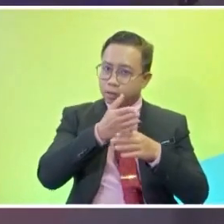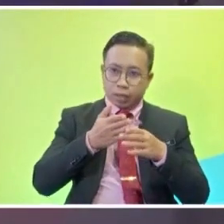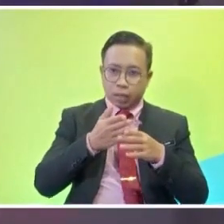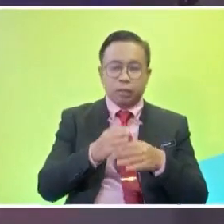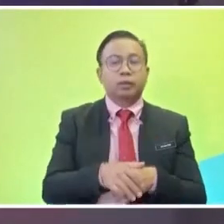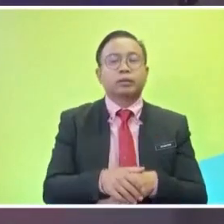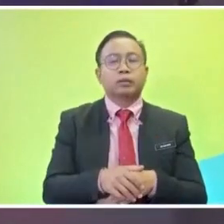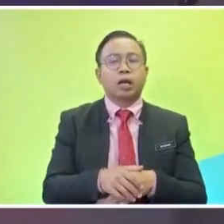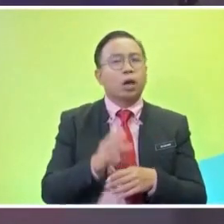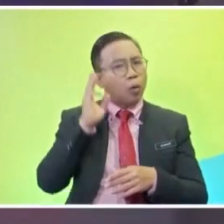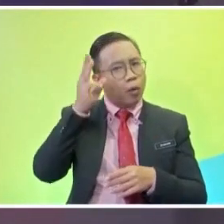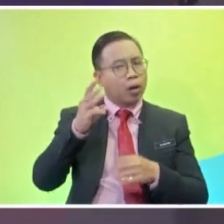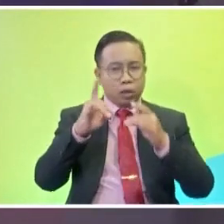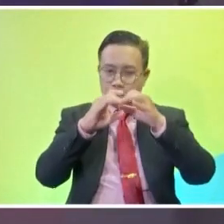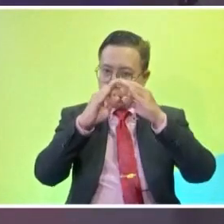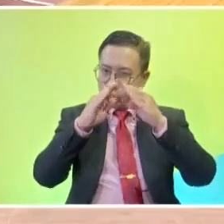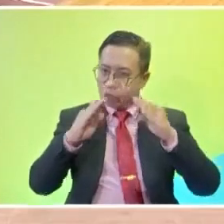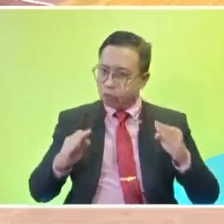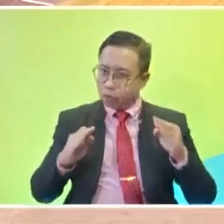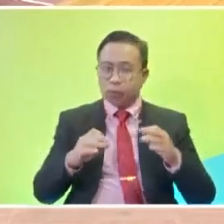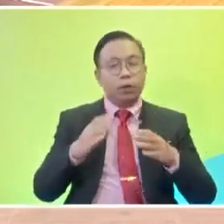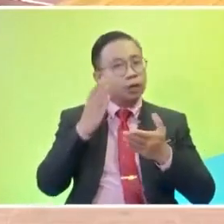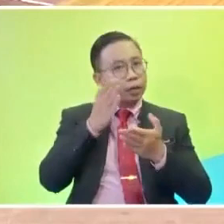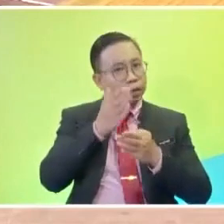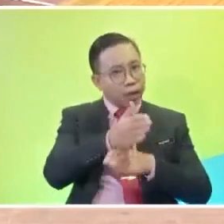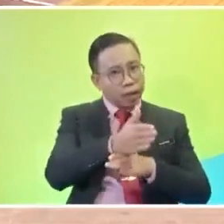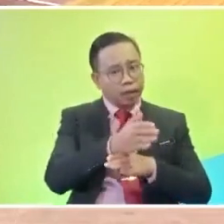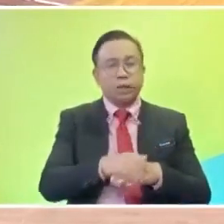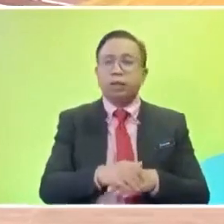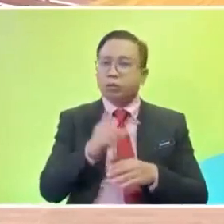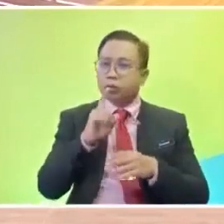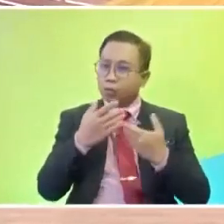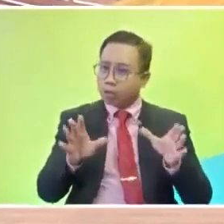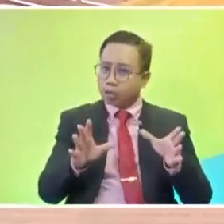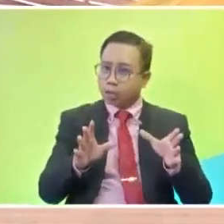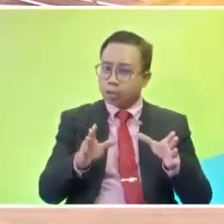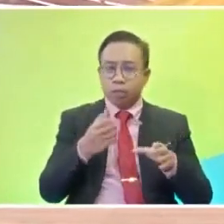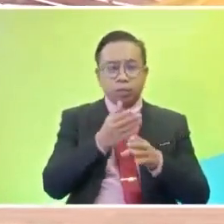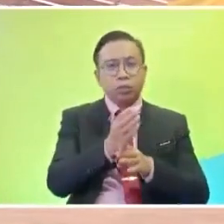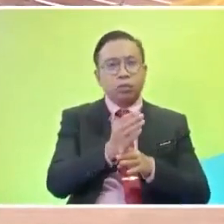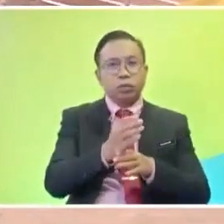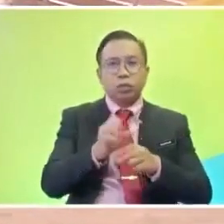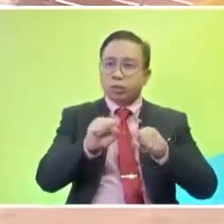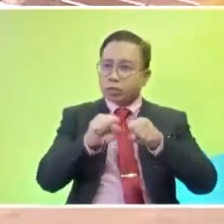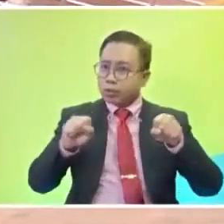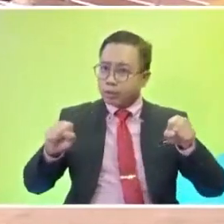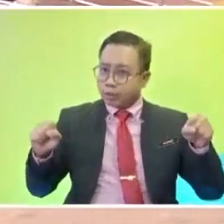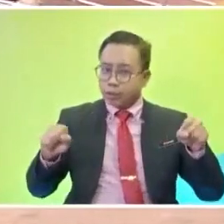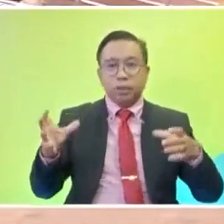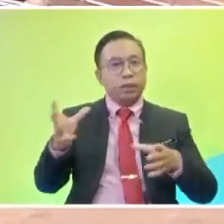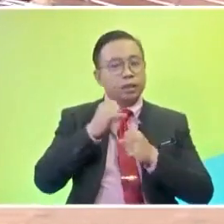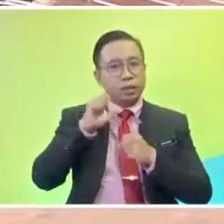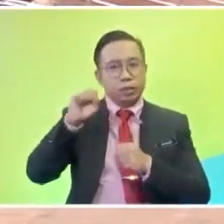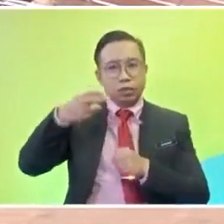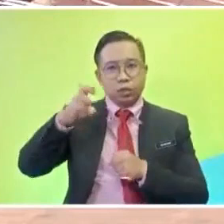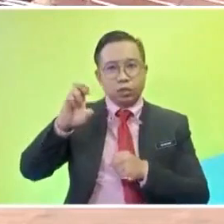so what they will do at the factory is they will cut this. Okay, so once they've already cut, they've cut it into spaghetti, so you've got the shape now. But